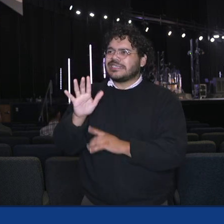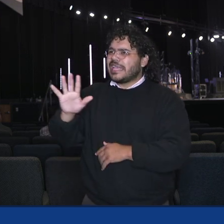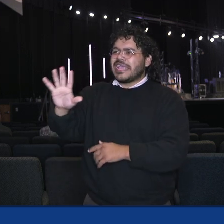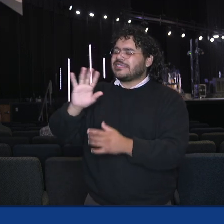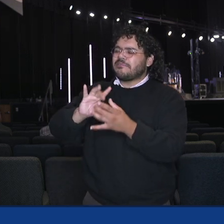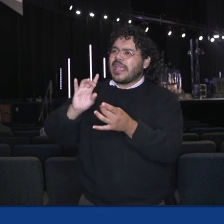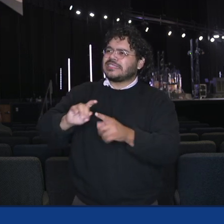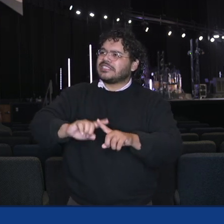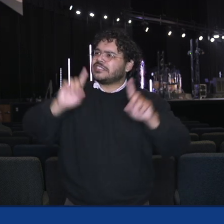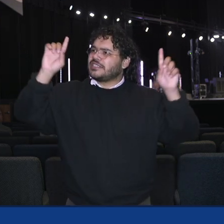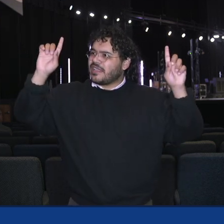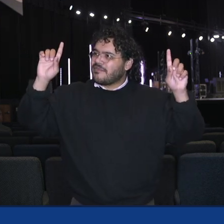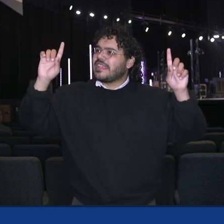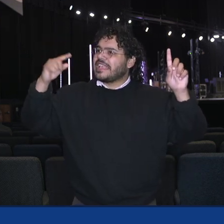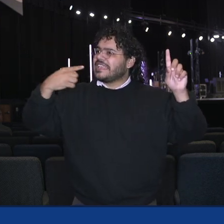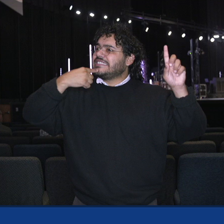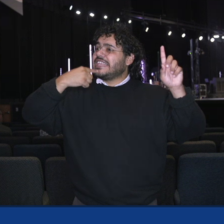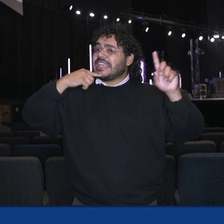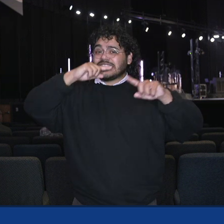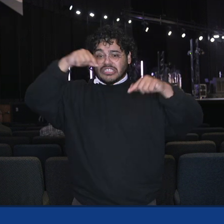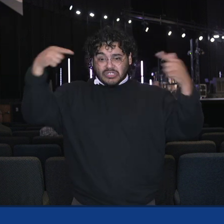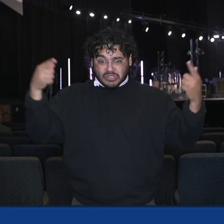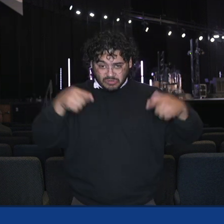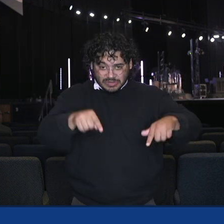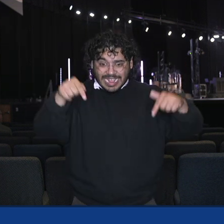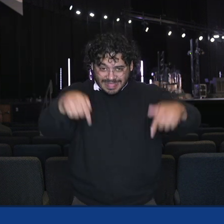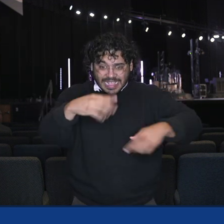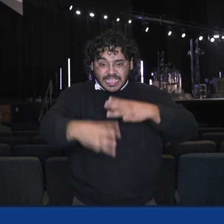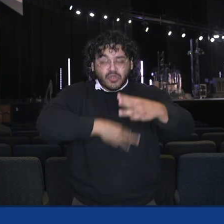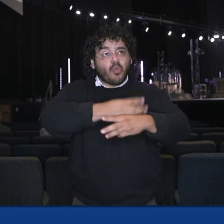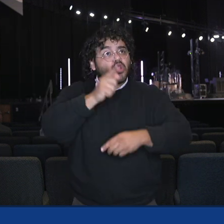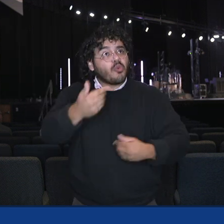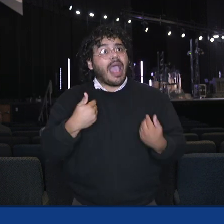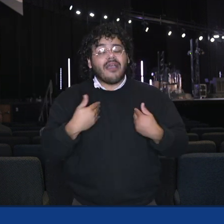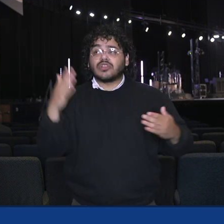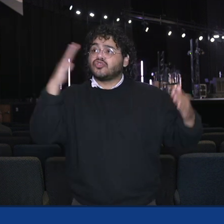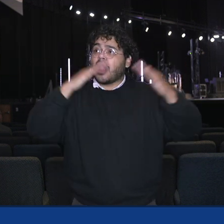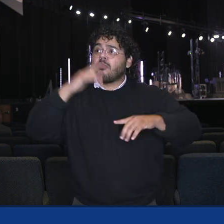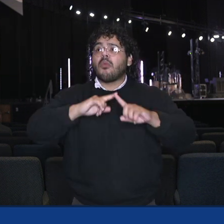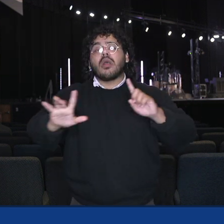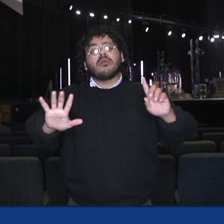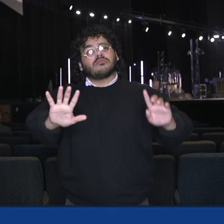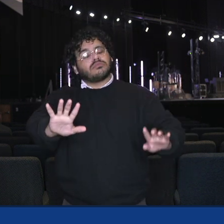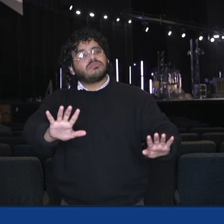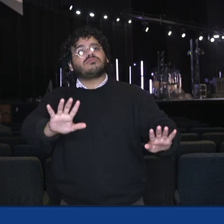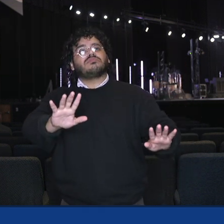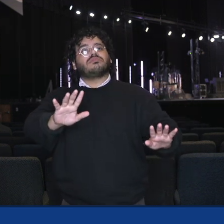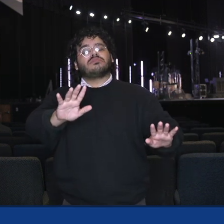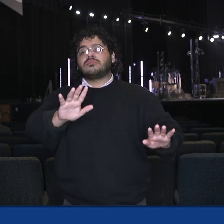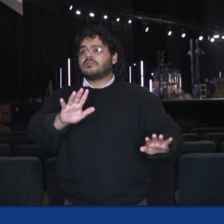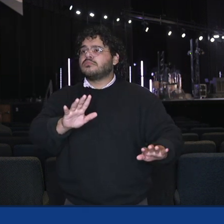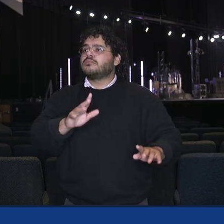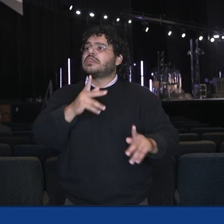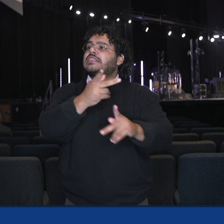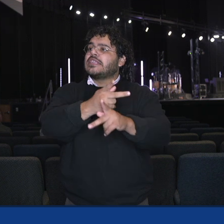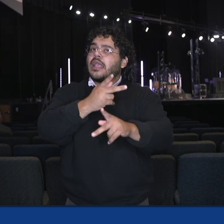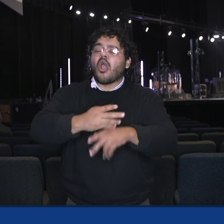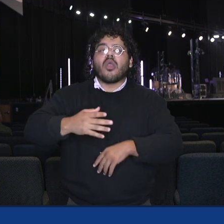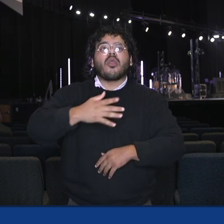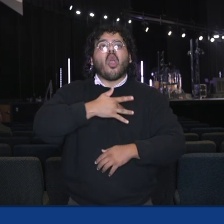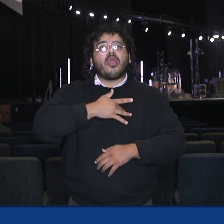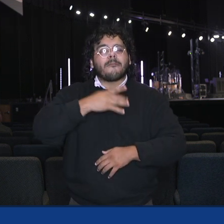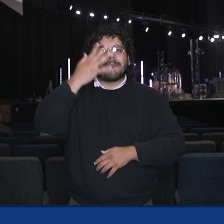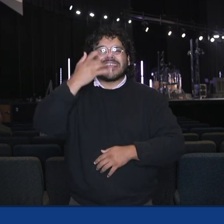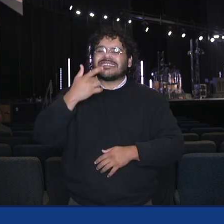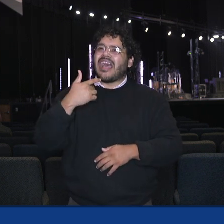The message of Jesus is, in this world you will have trouble, but take heart, for I have overcome the world. And then he demonstrates it through